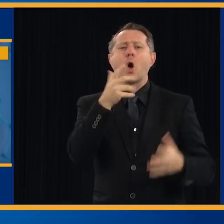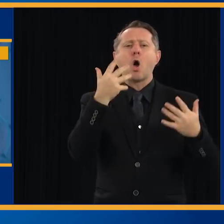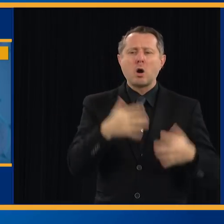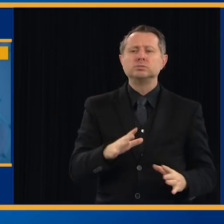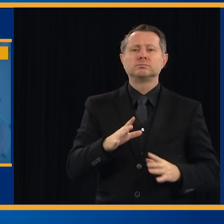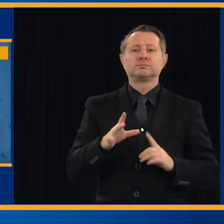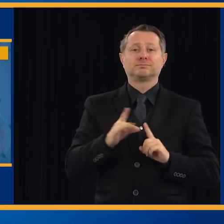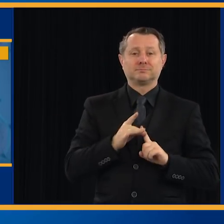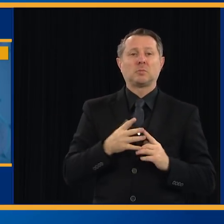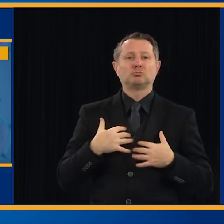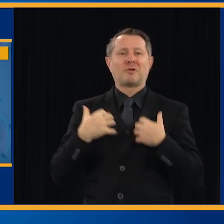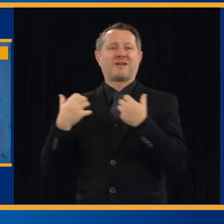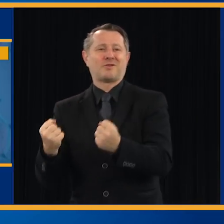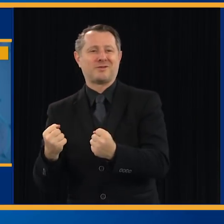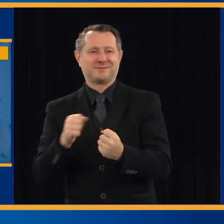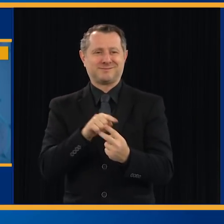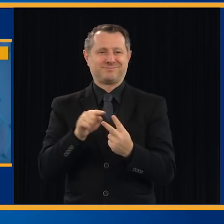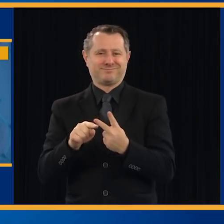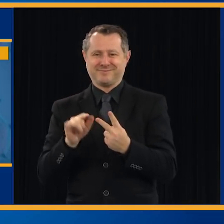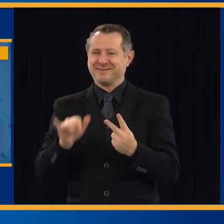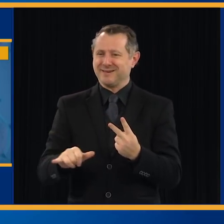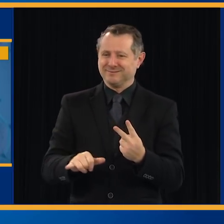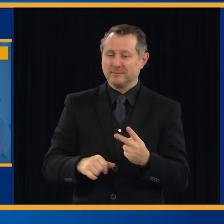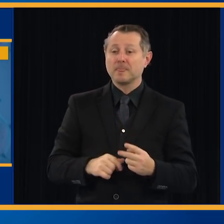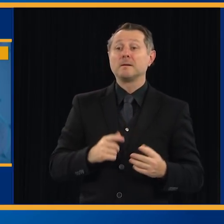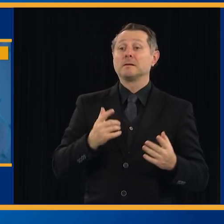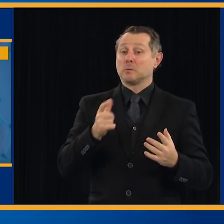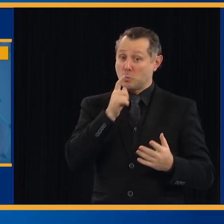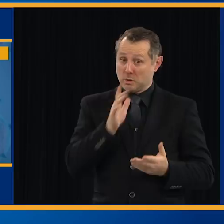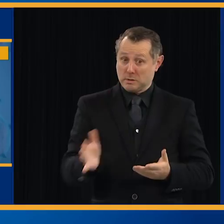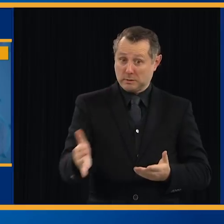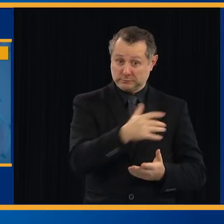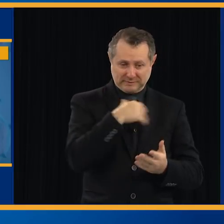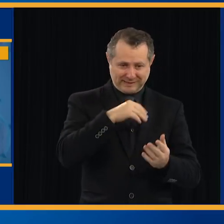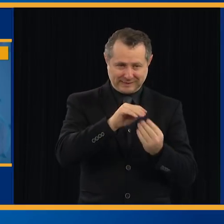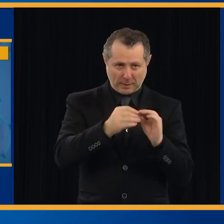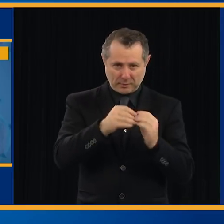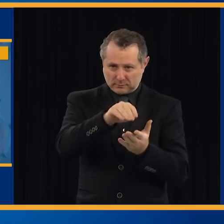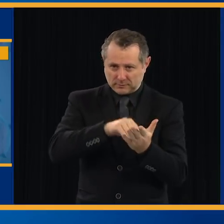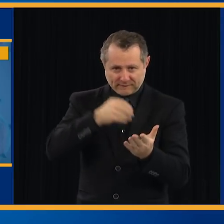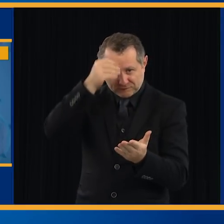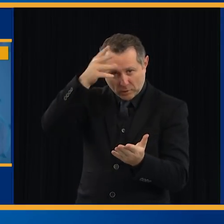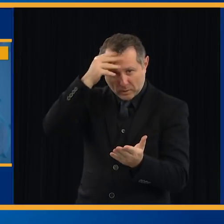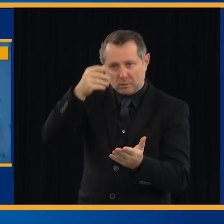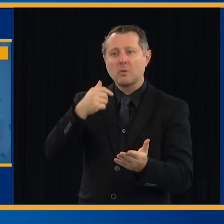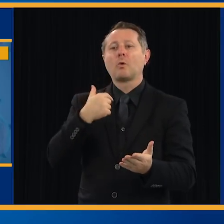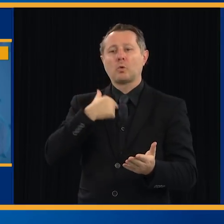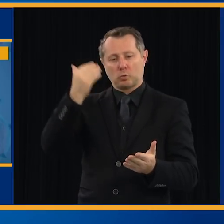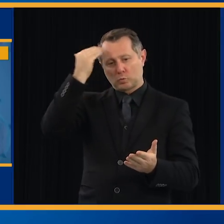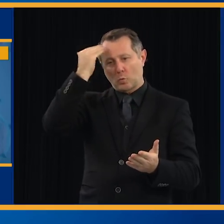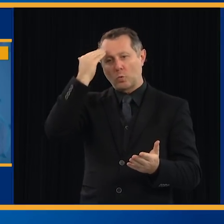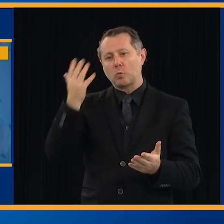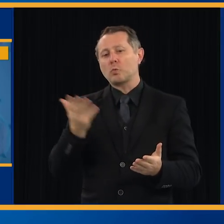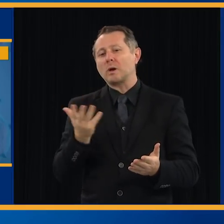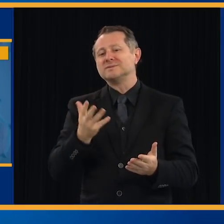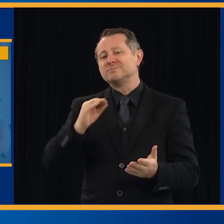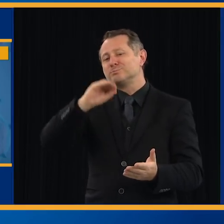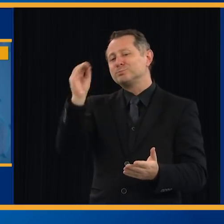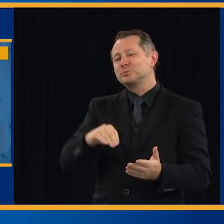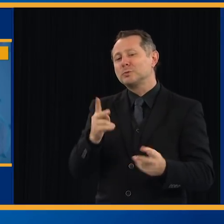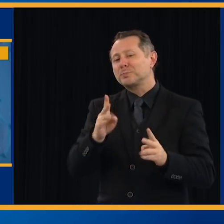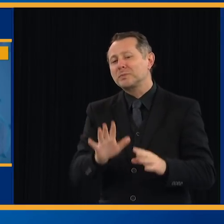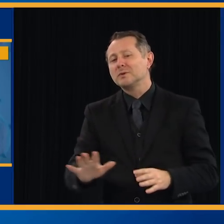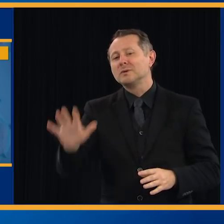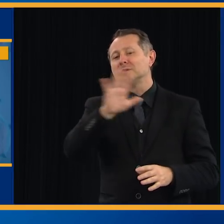That will tell us, for the first time, what % of the population actually has had the